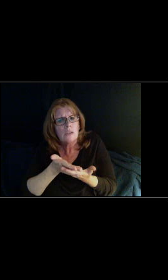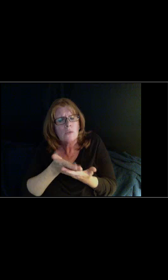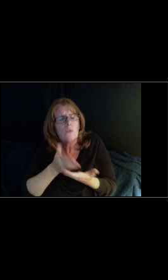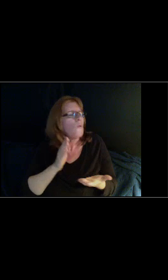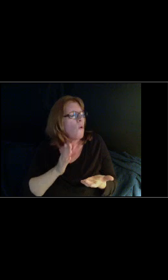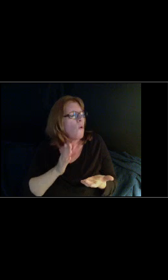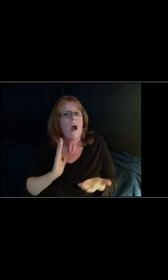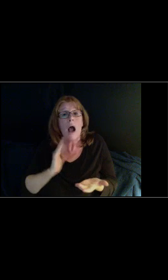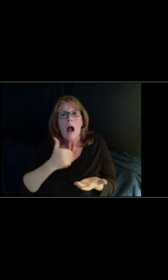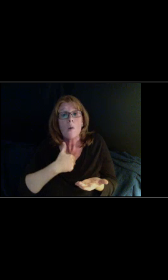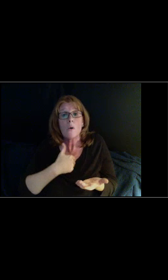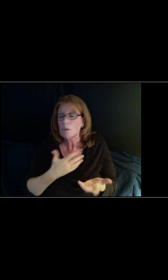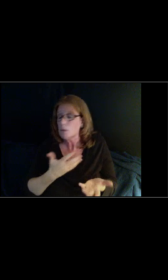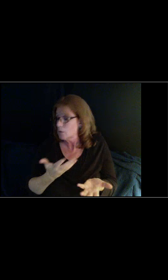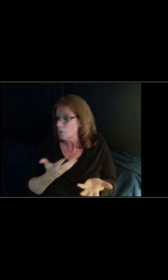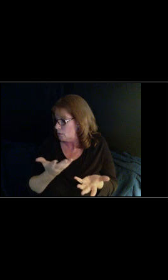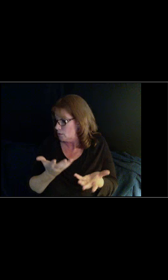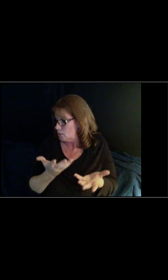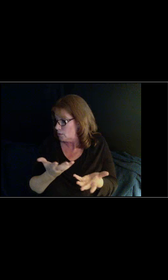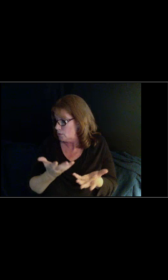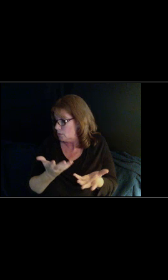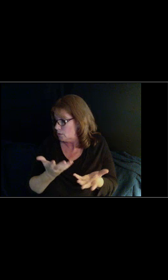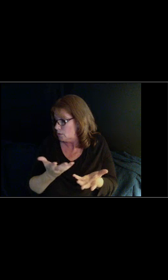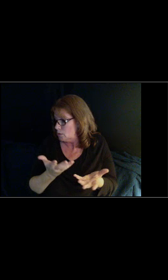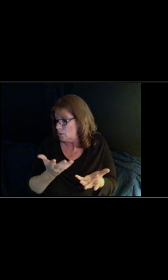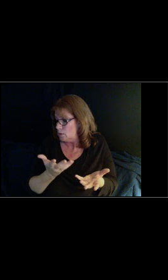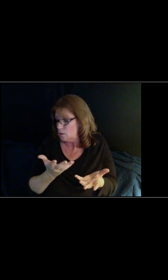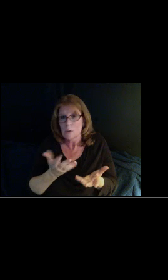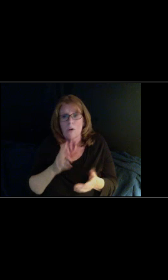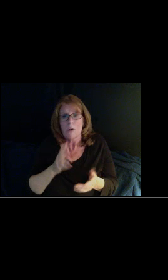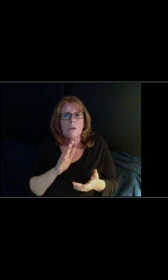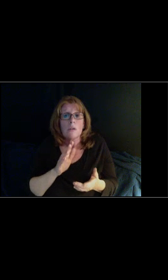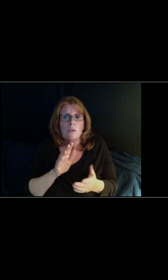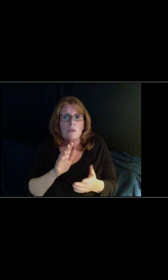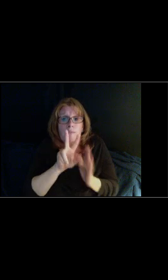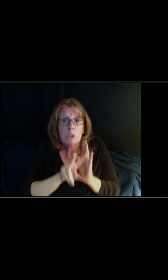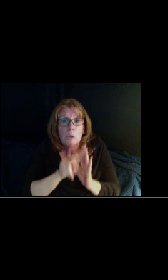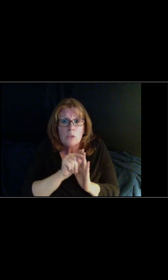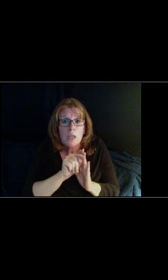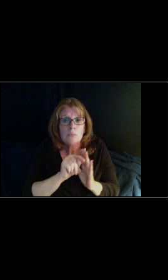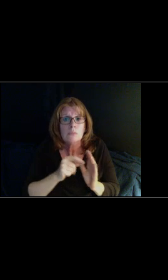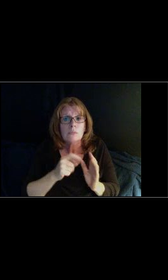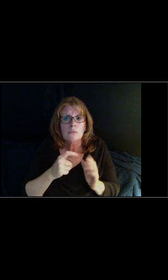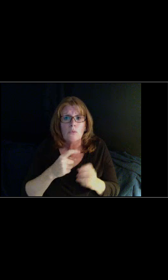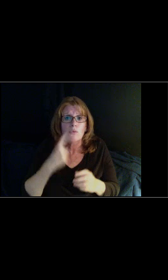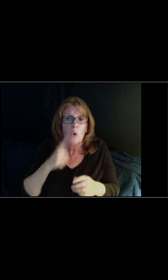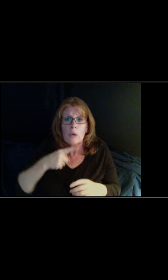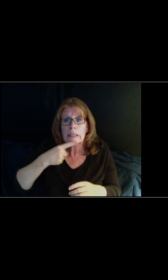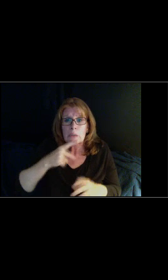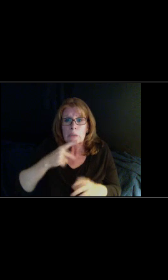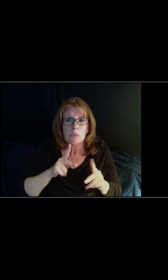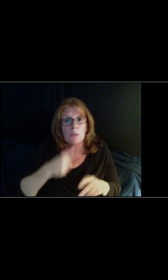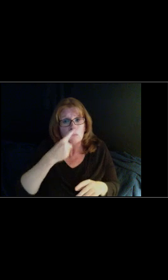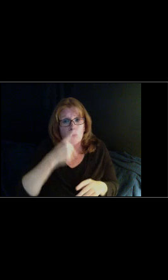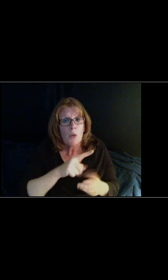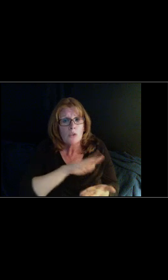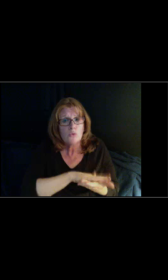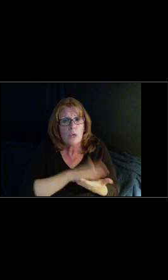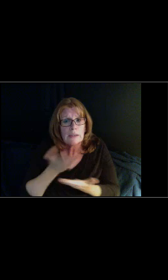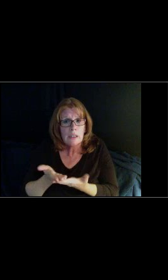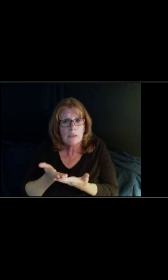wide variety of organizations to translate their information on their website, or